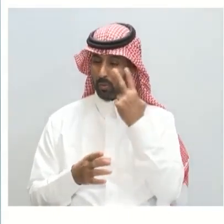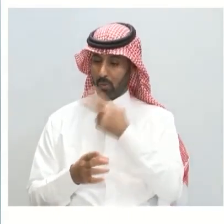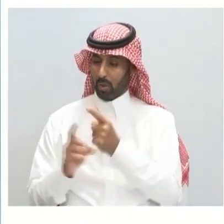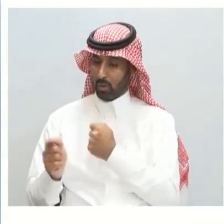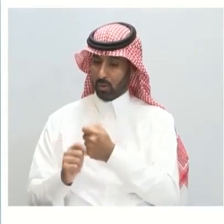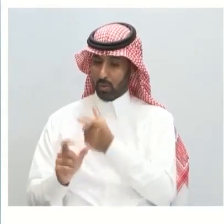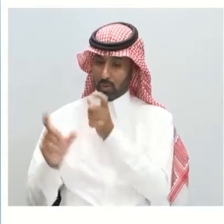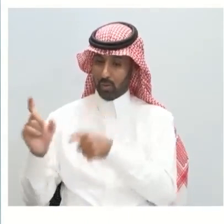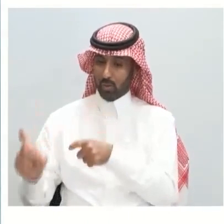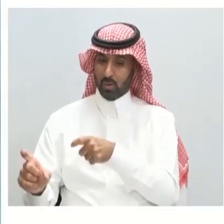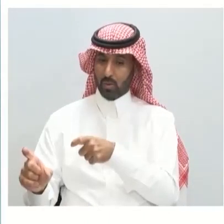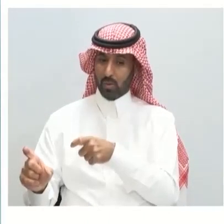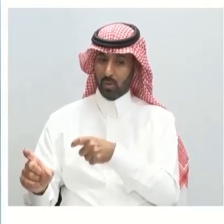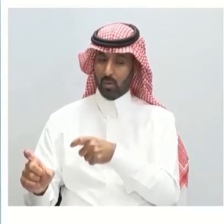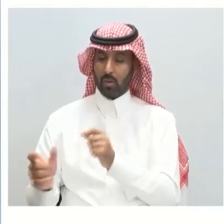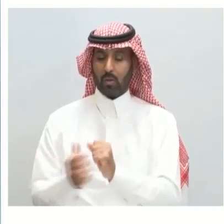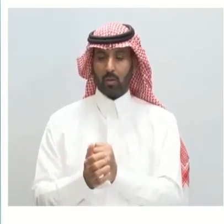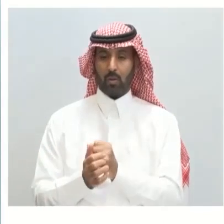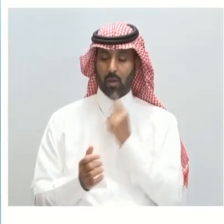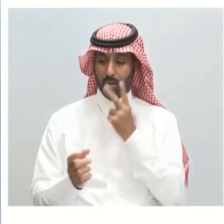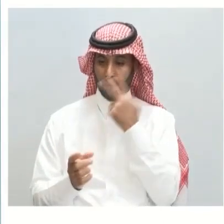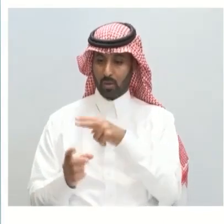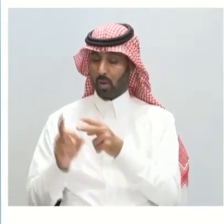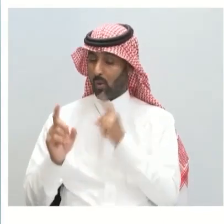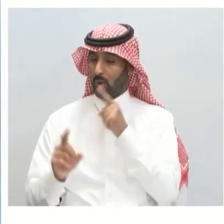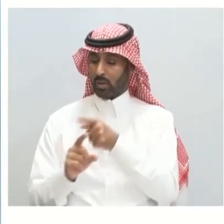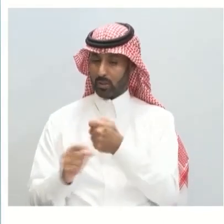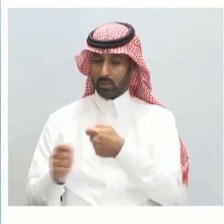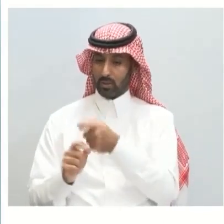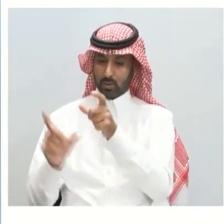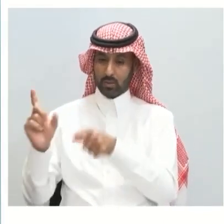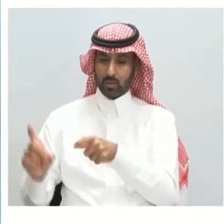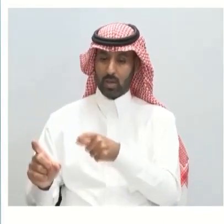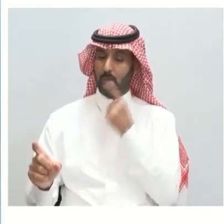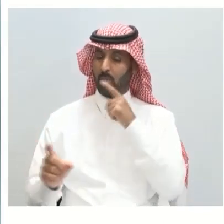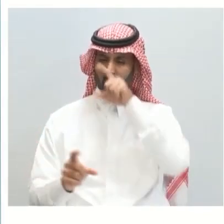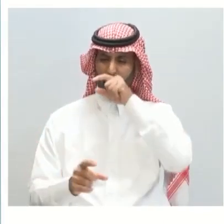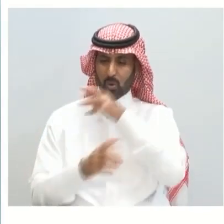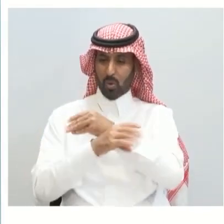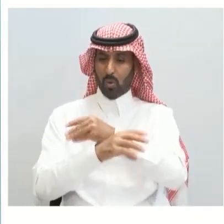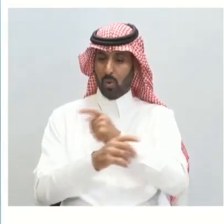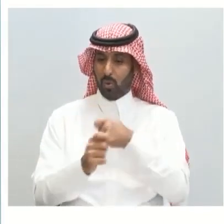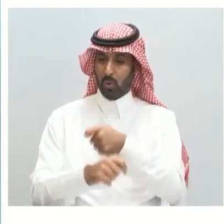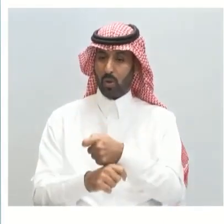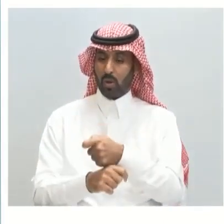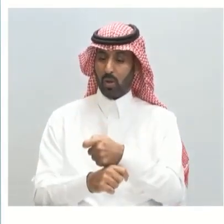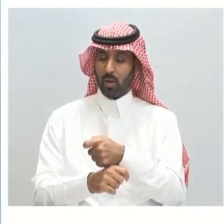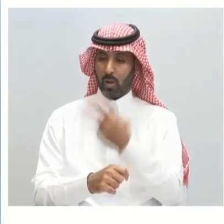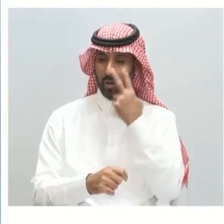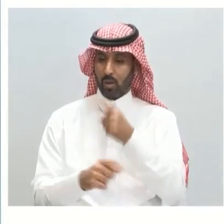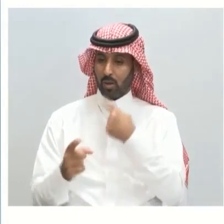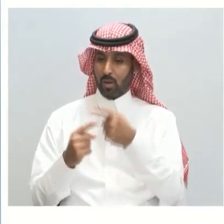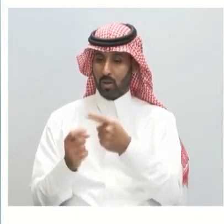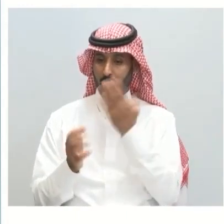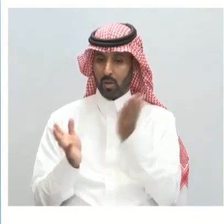clients. Mr. Ali, now we are going to see our clients. My falcons are spoken for, so I won't have to look around